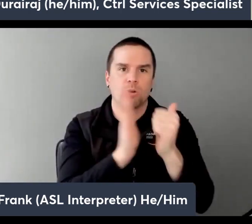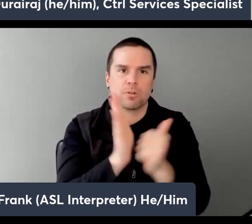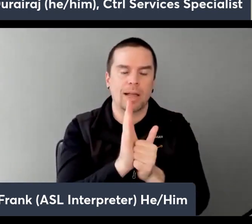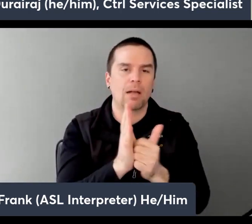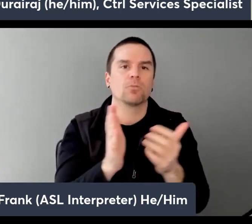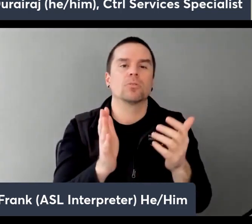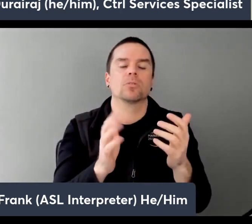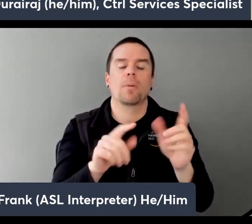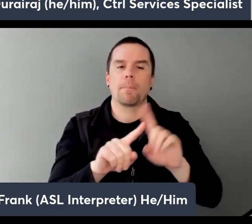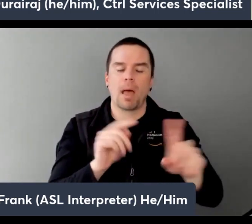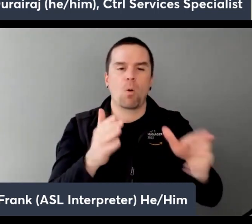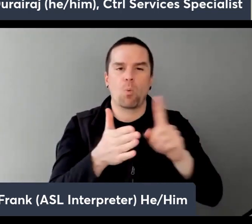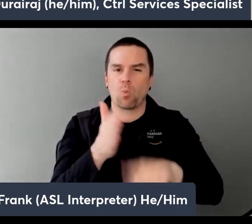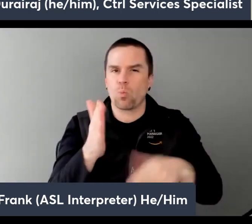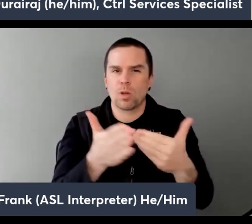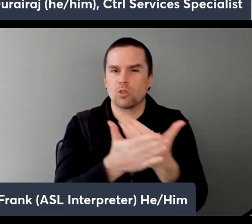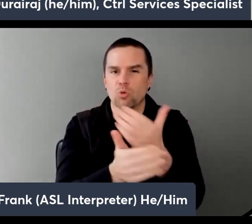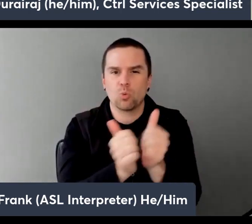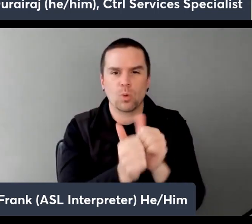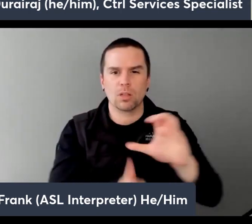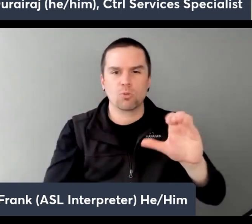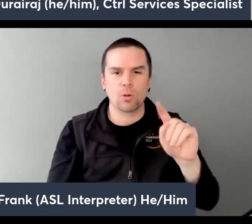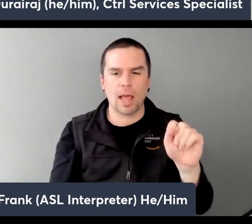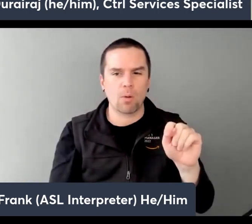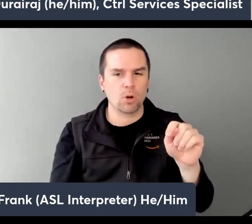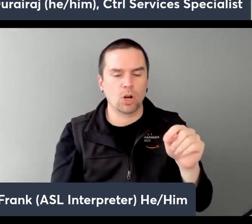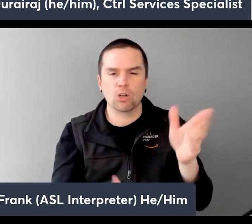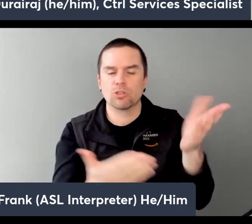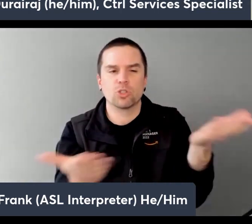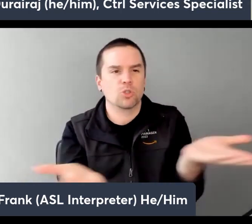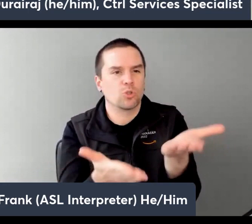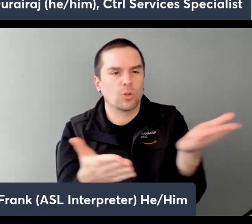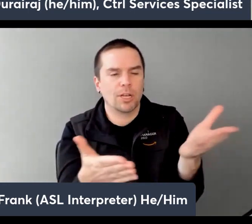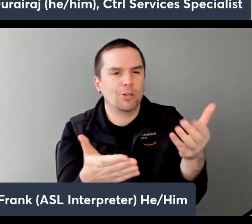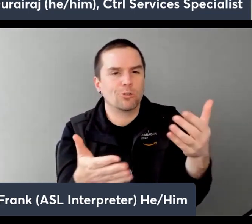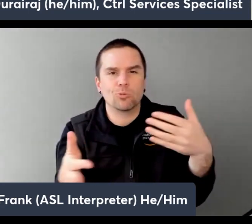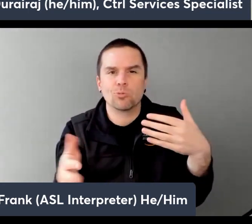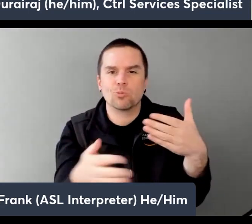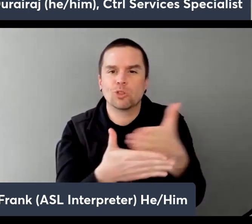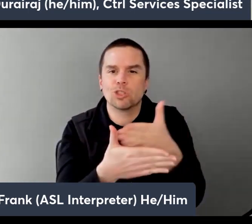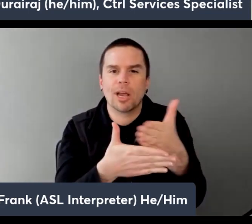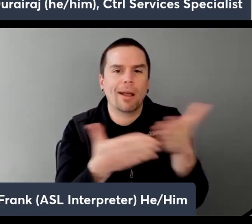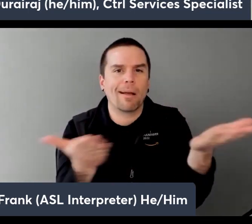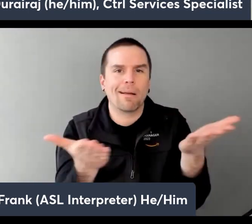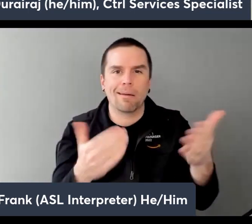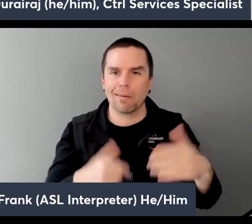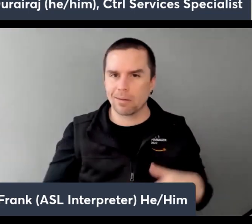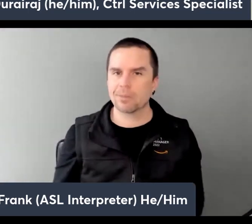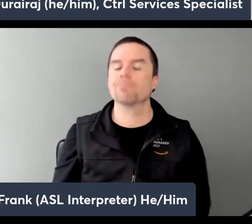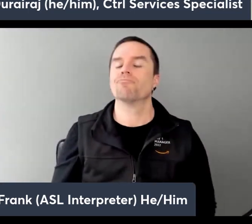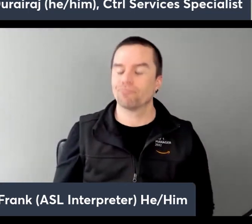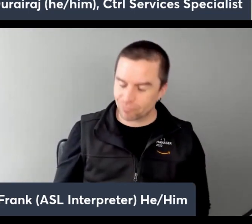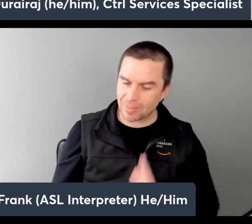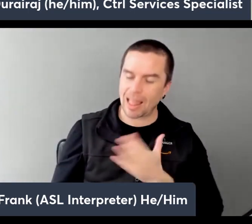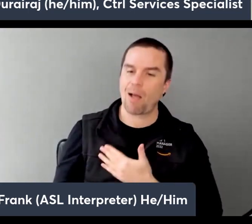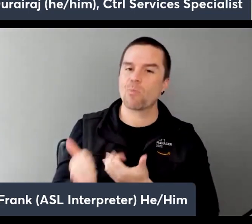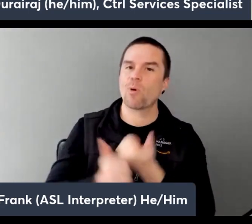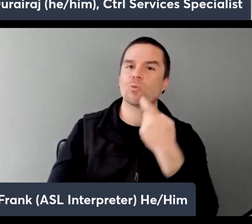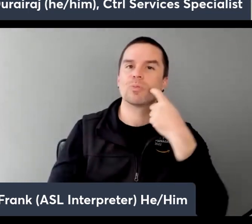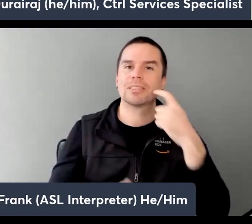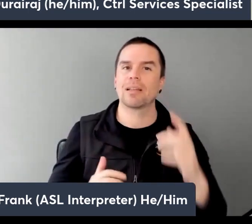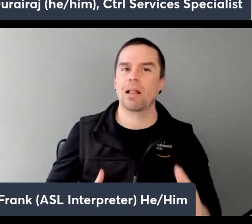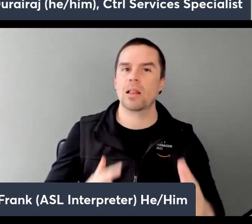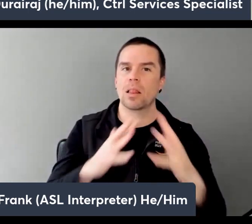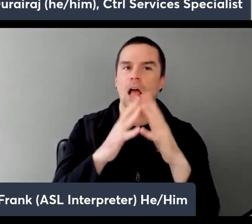here to share with us today? Absolutely, Jeff. I'm here to talk about our most recent launch of a comprehensive controls